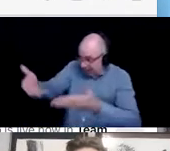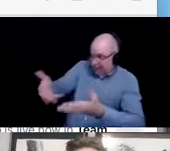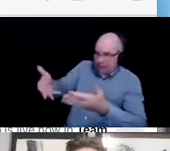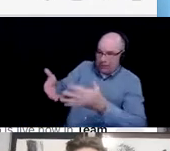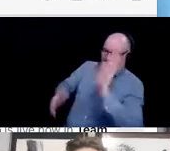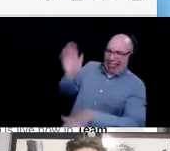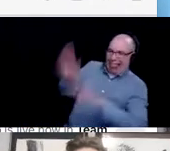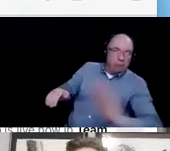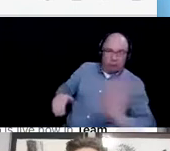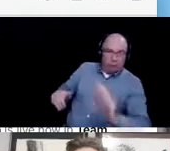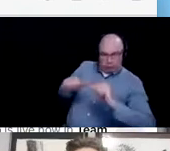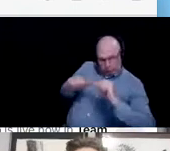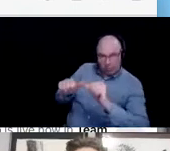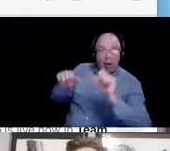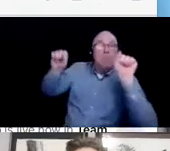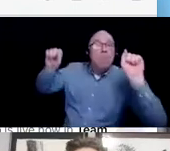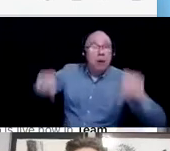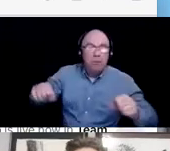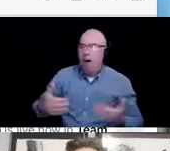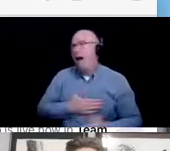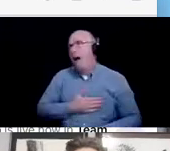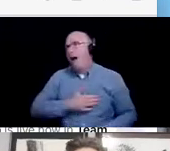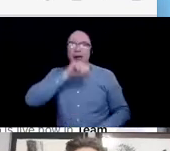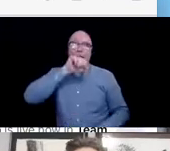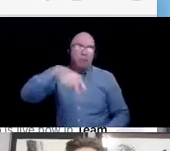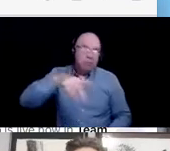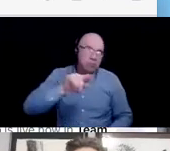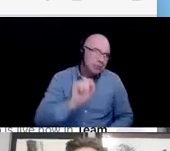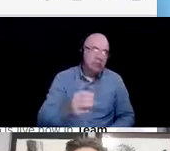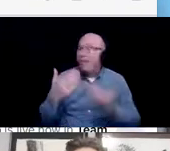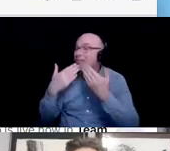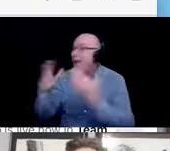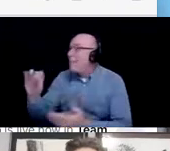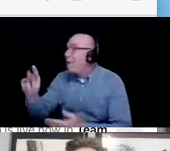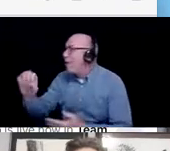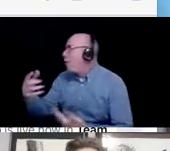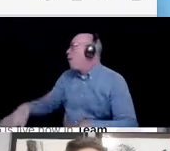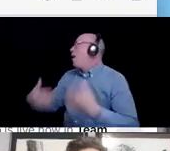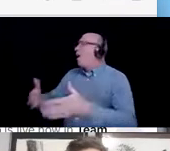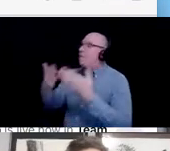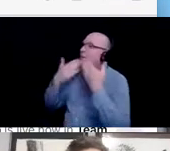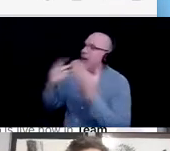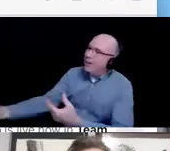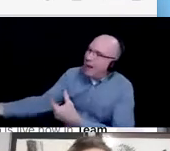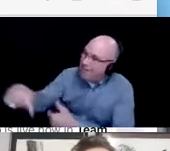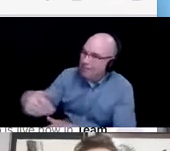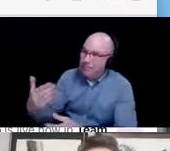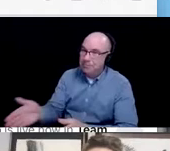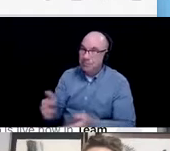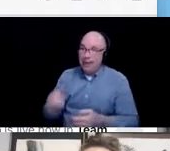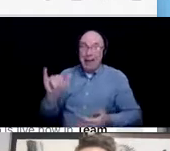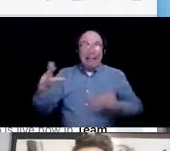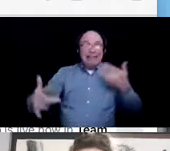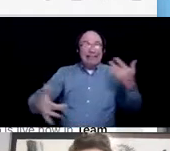what's possible. Oh, love our products. Thank you, Bonnie, for being on. You just blessed us all so much tonight. And on this